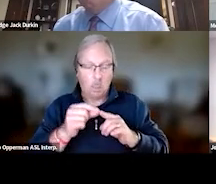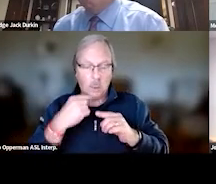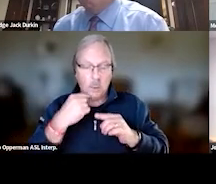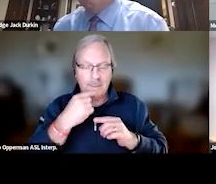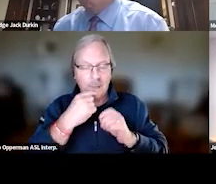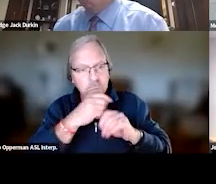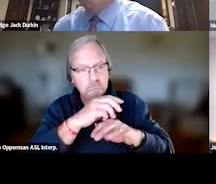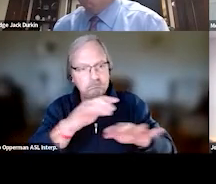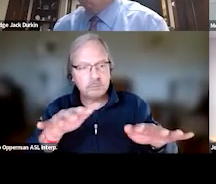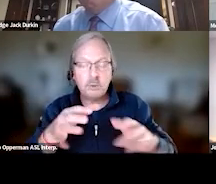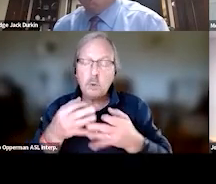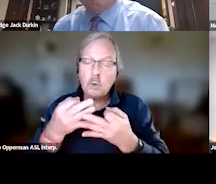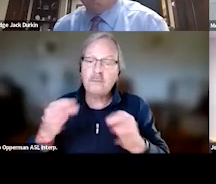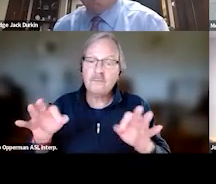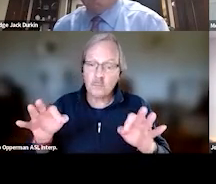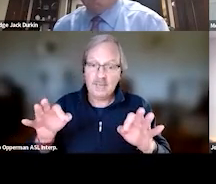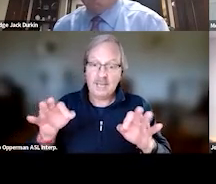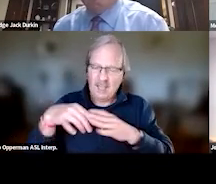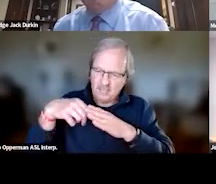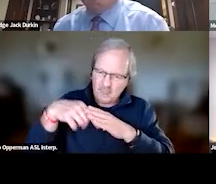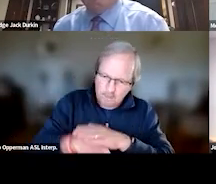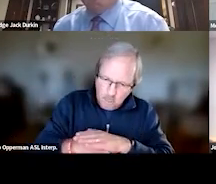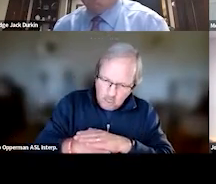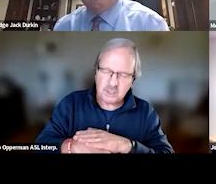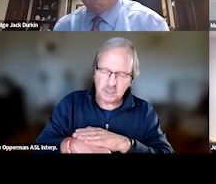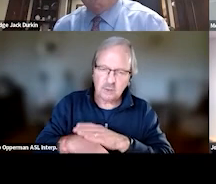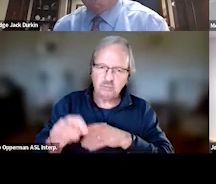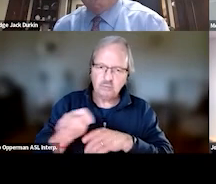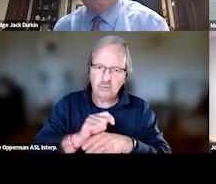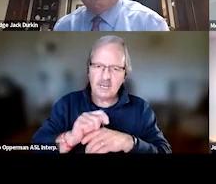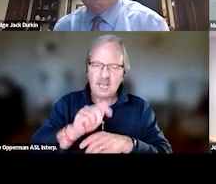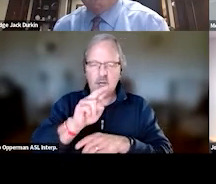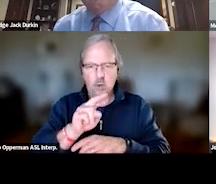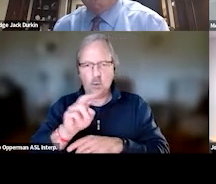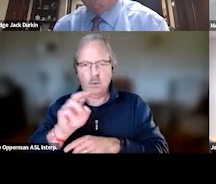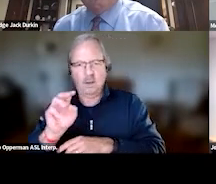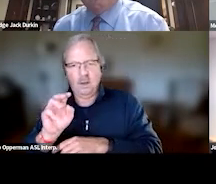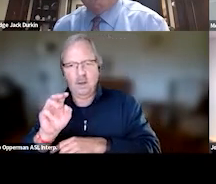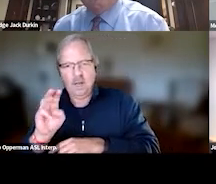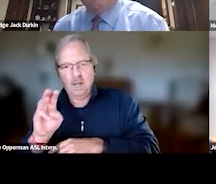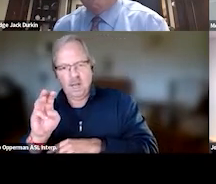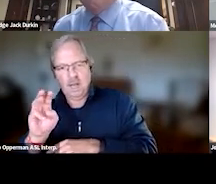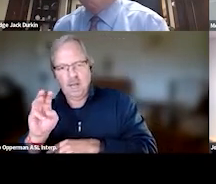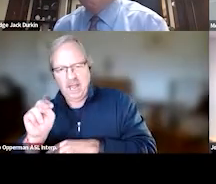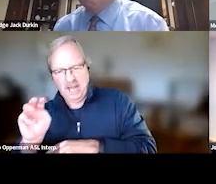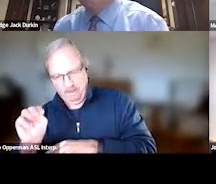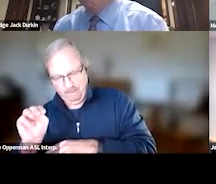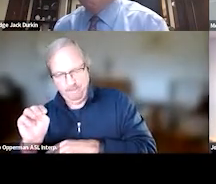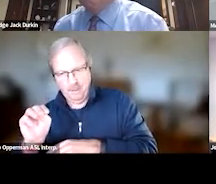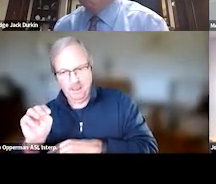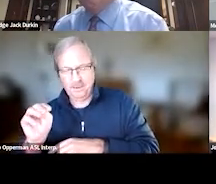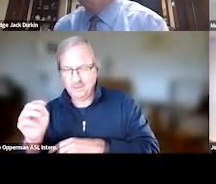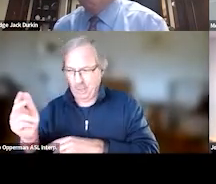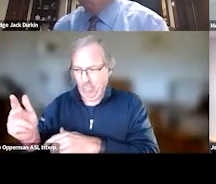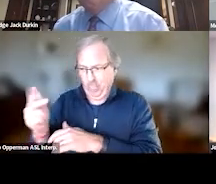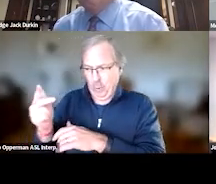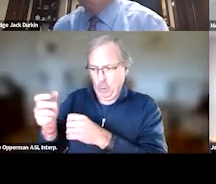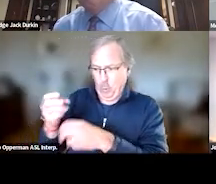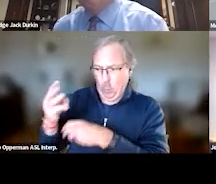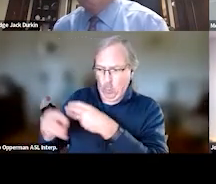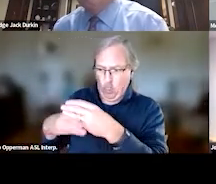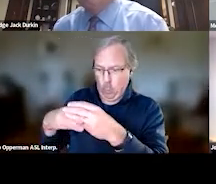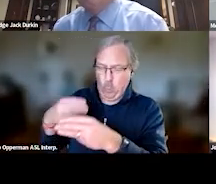training, the immersion training out of UNM. And literally there are third world countries who are running ECHOs using